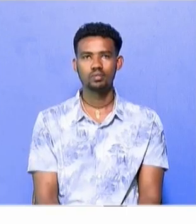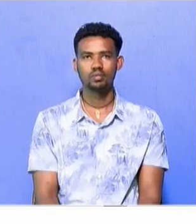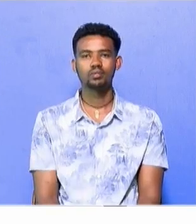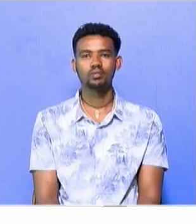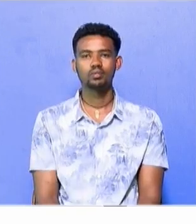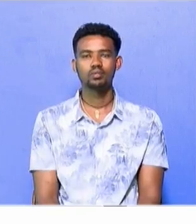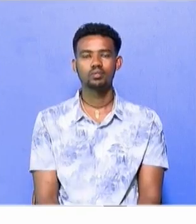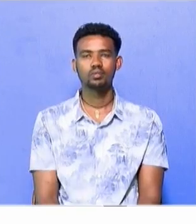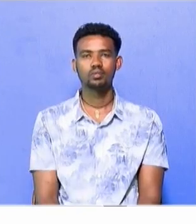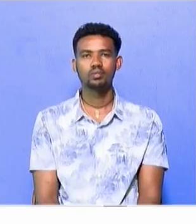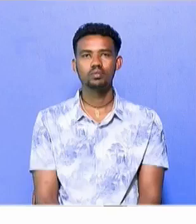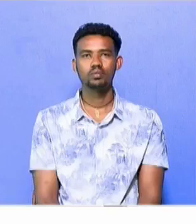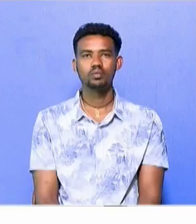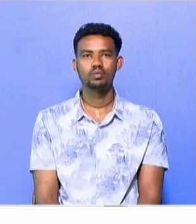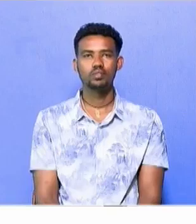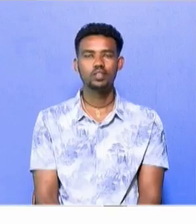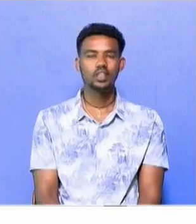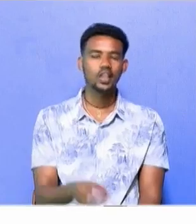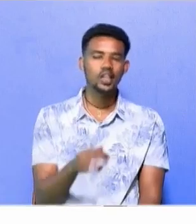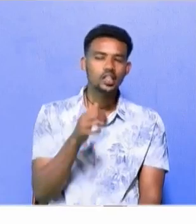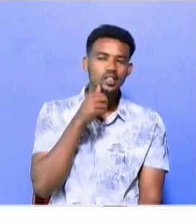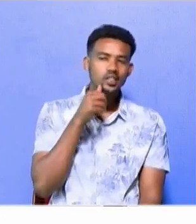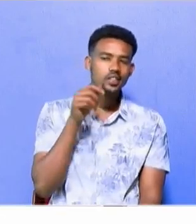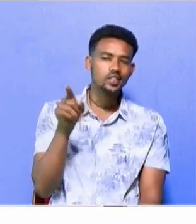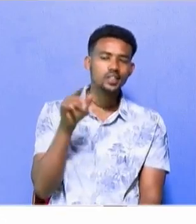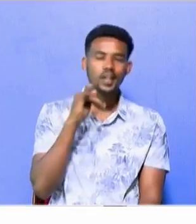Question number 2, she is